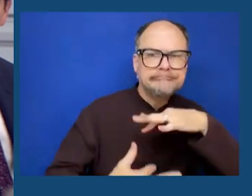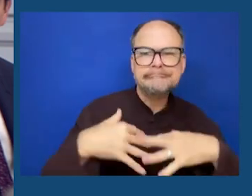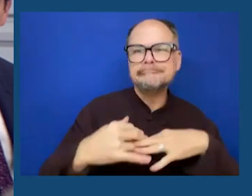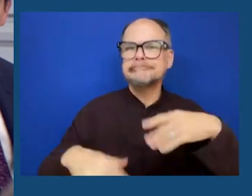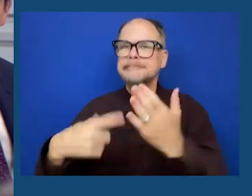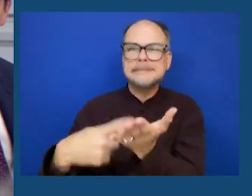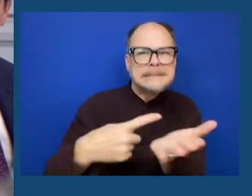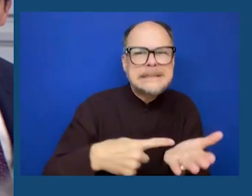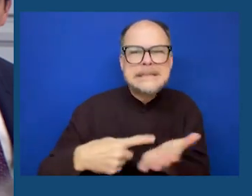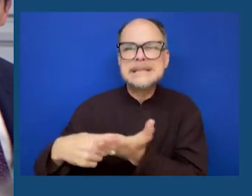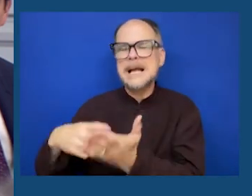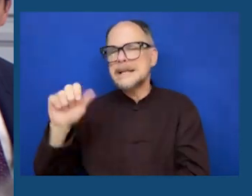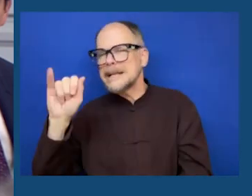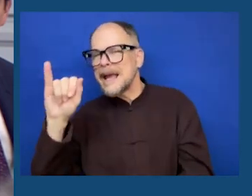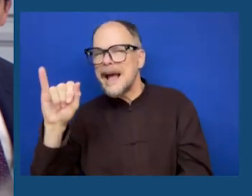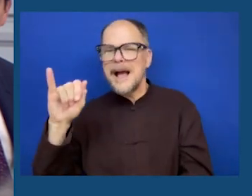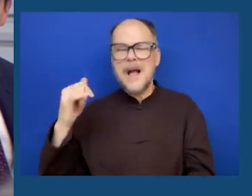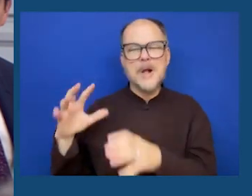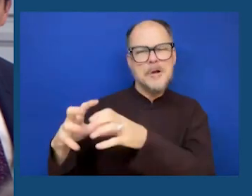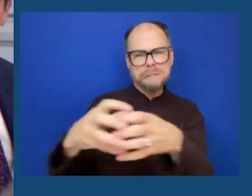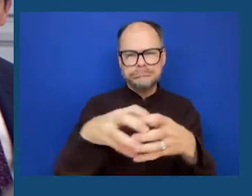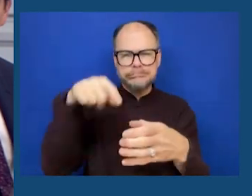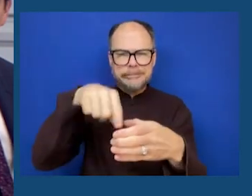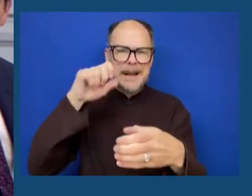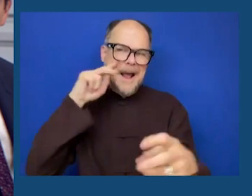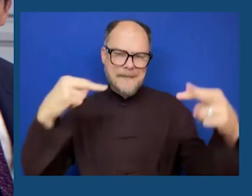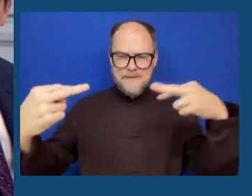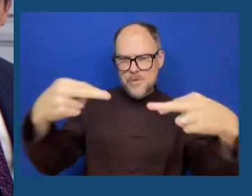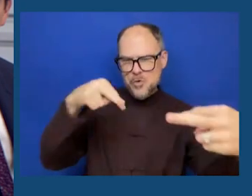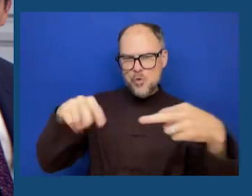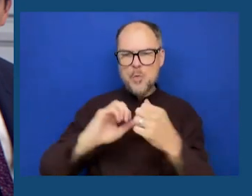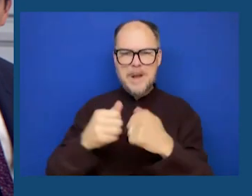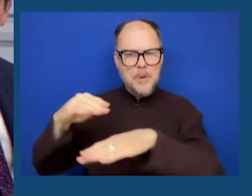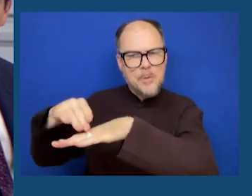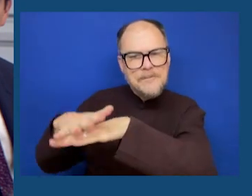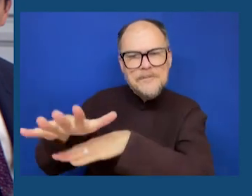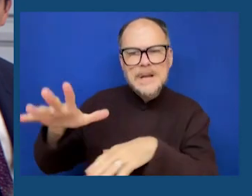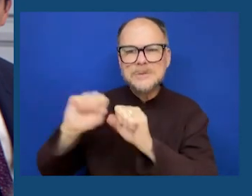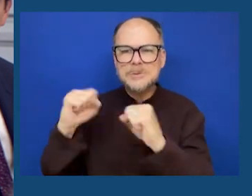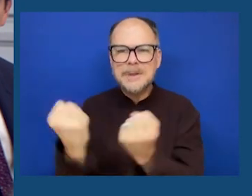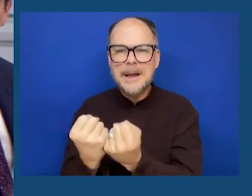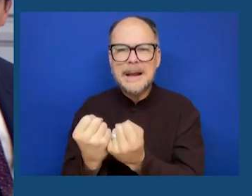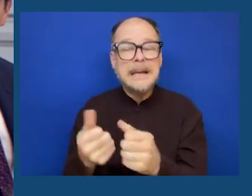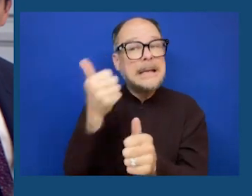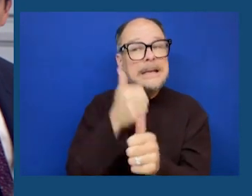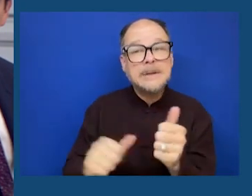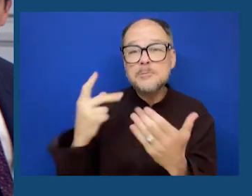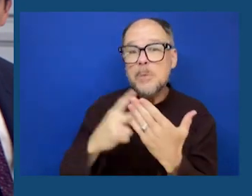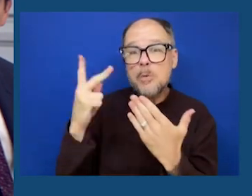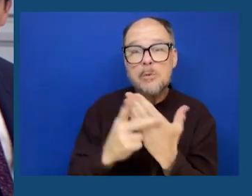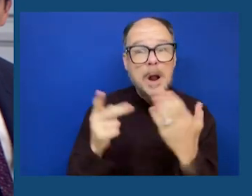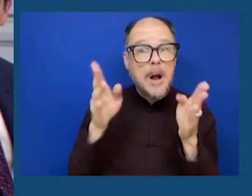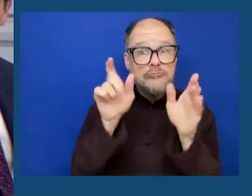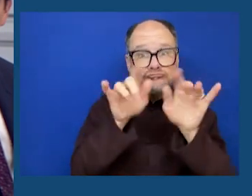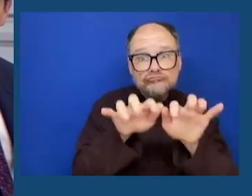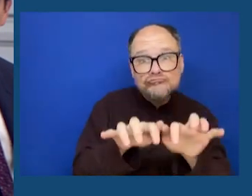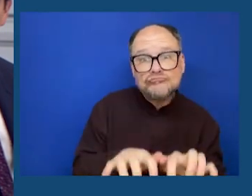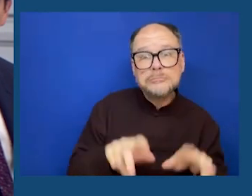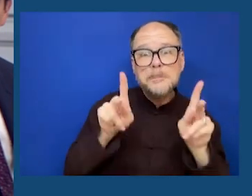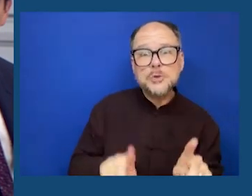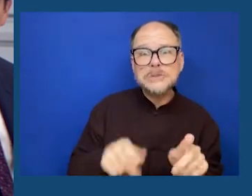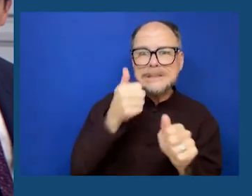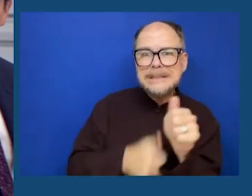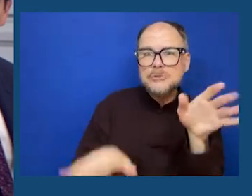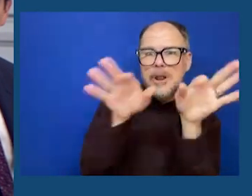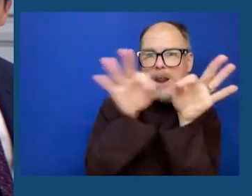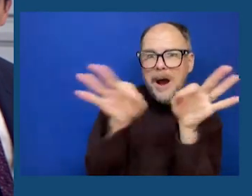view the way that they affect society, right? Even if you are a programmer, every line of code has an impact on a person around them,